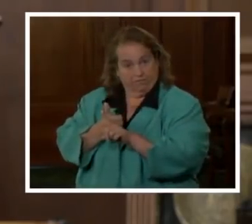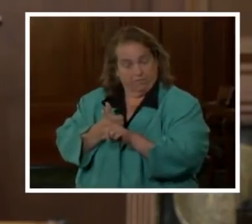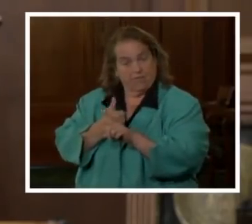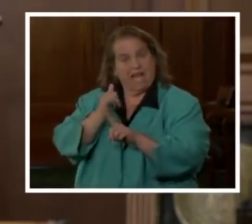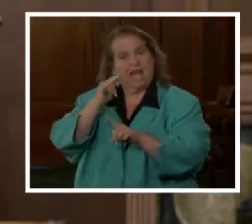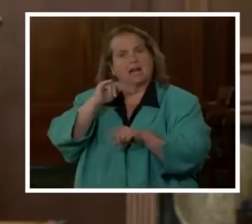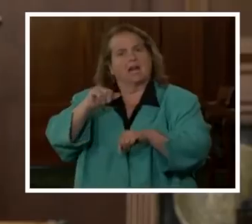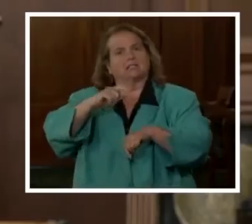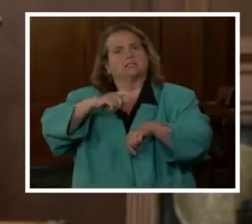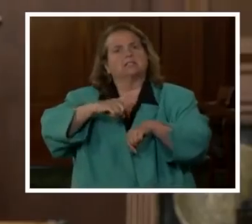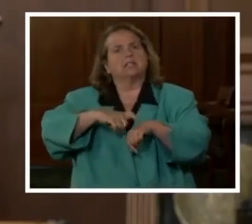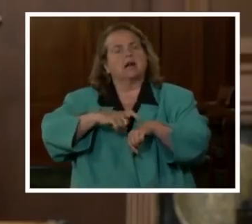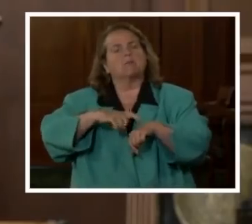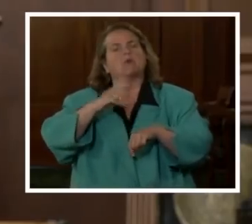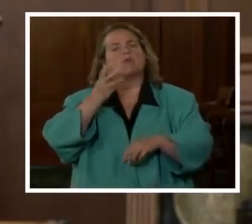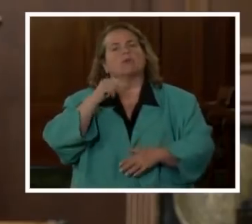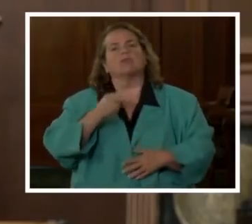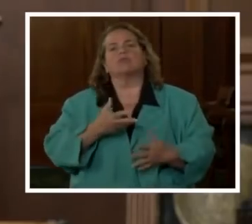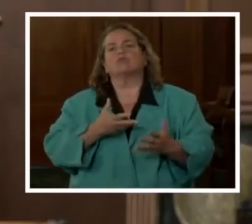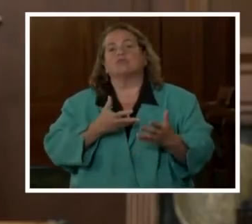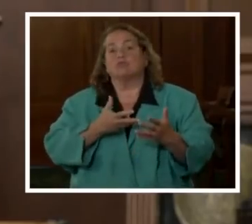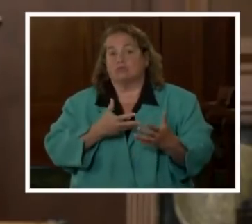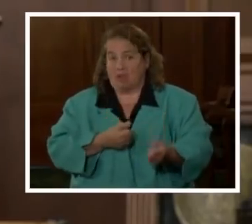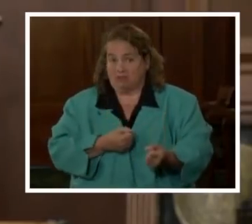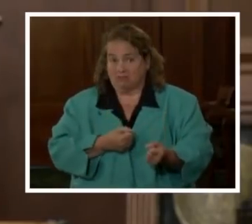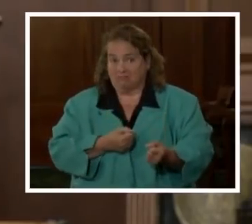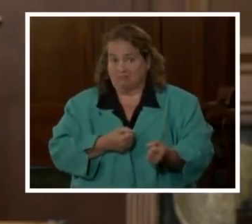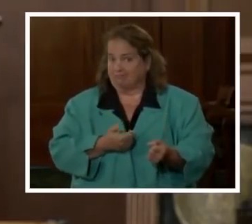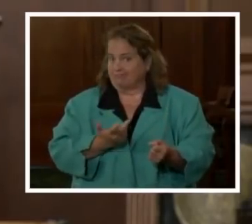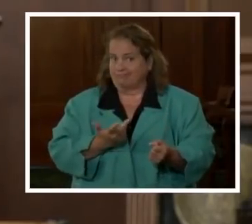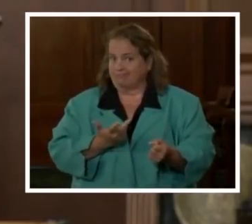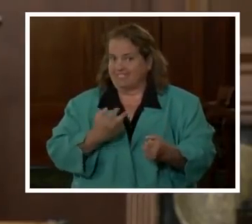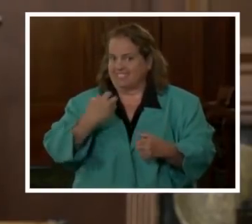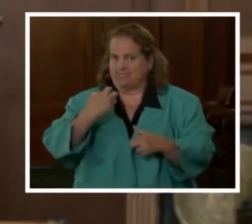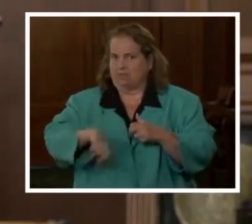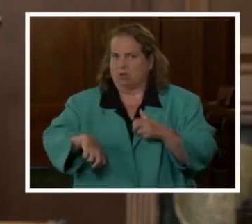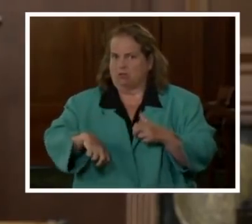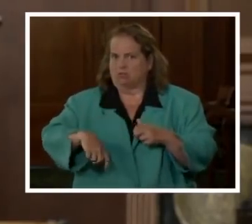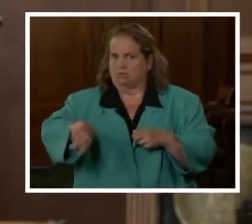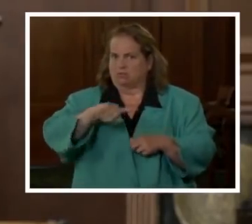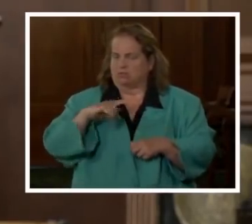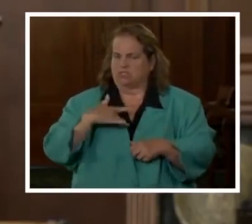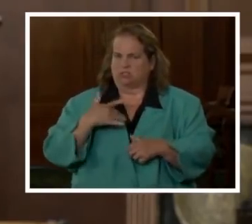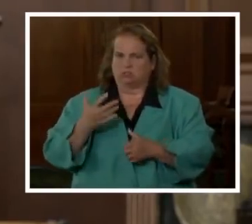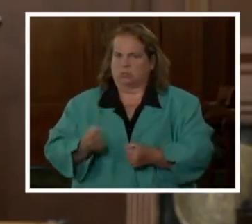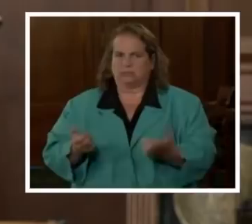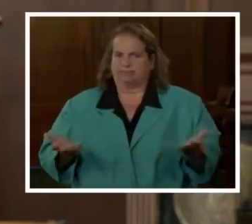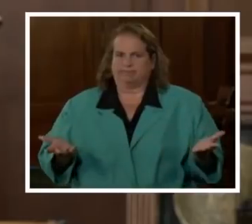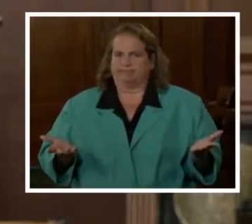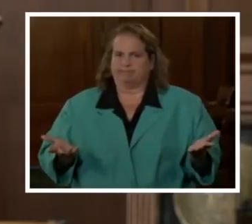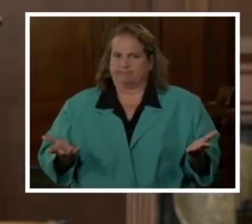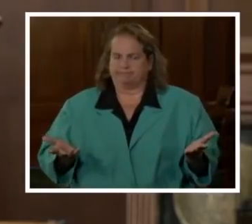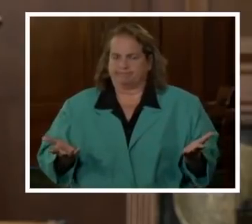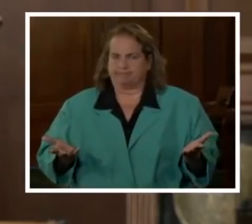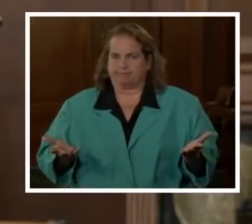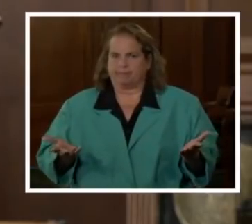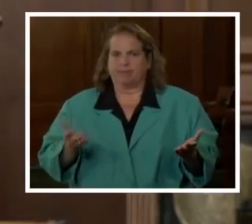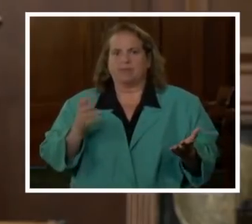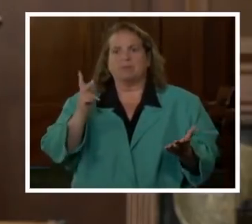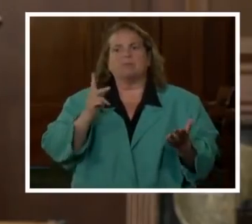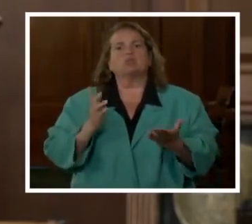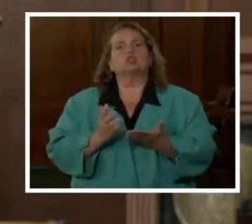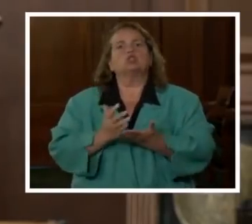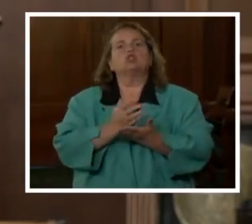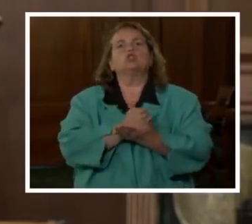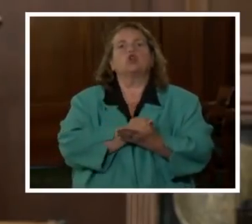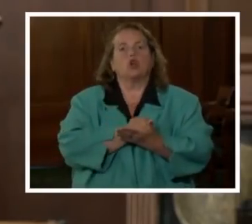at a time when trust is difficult and people deserve to be able to